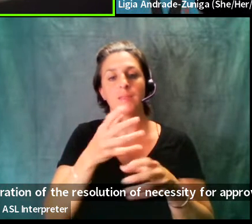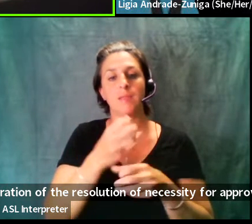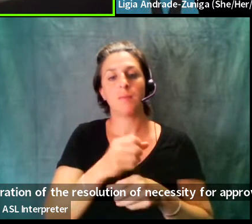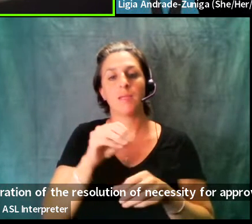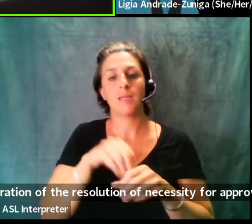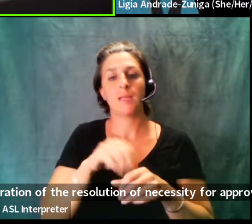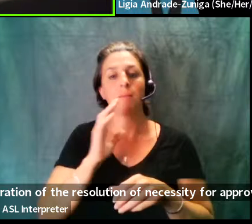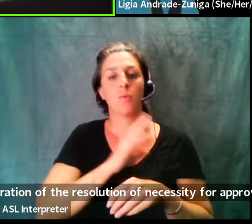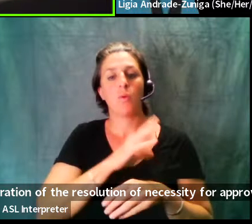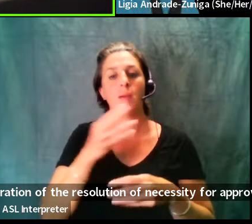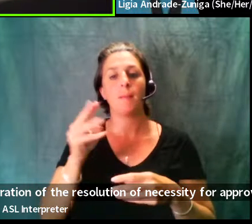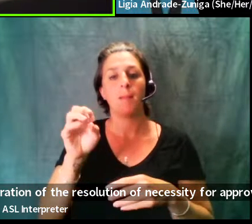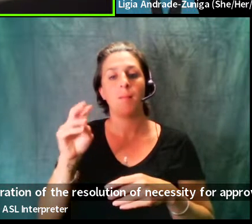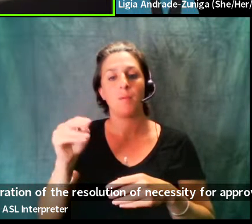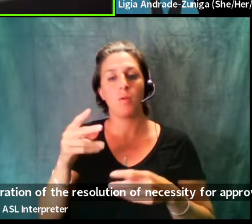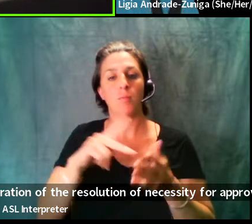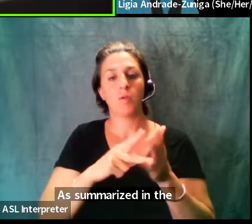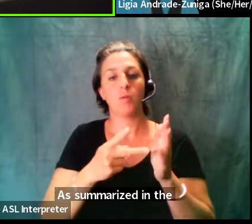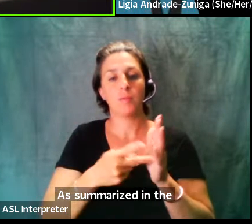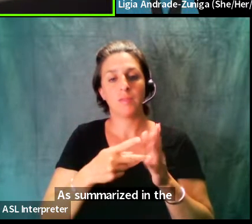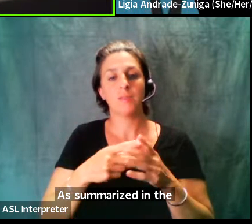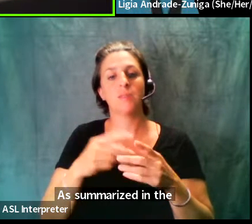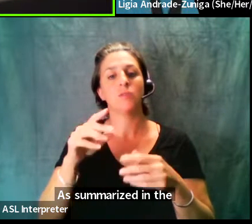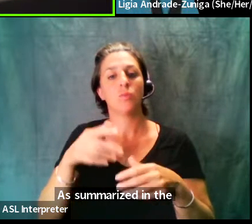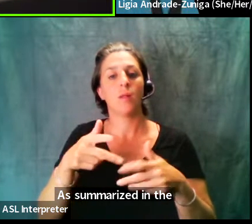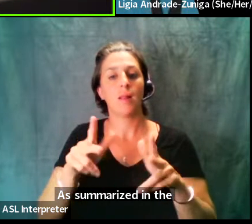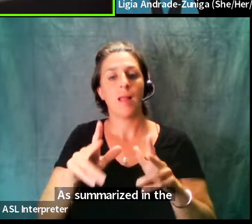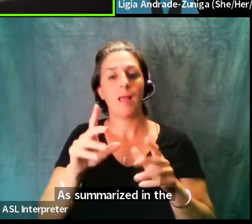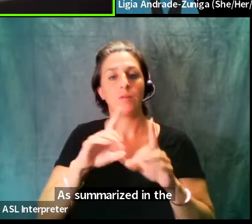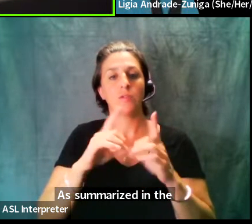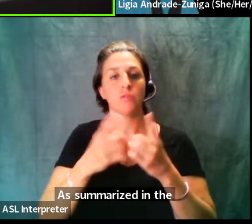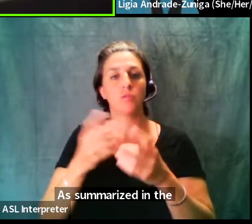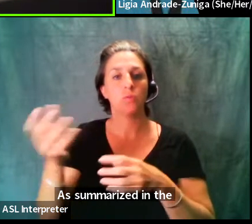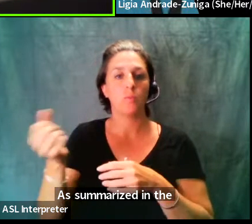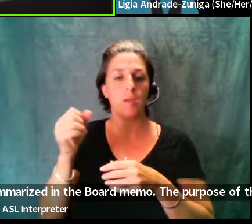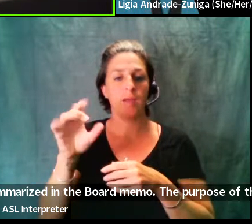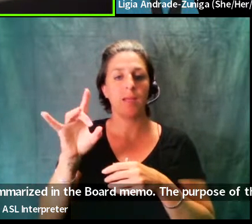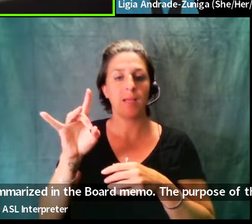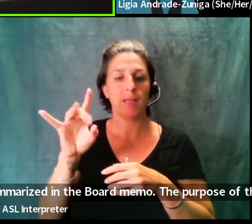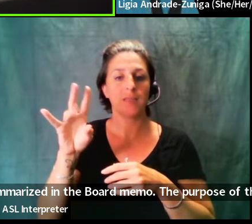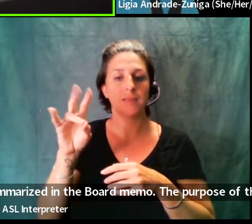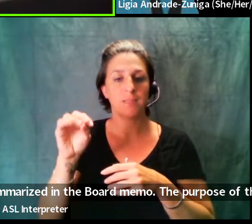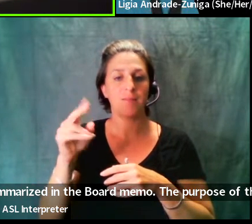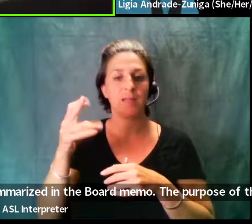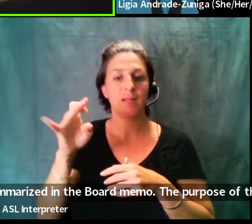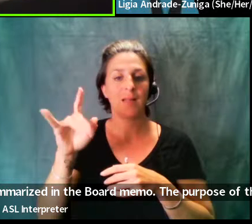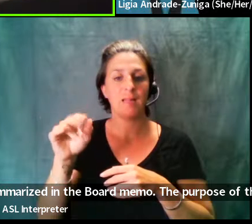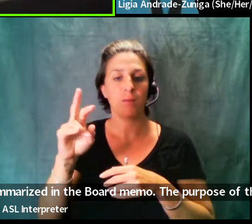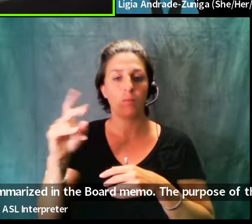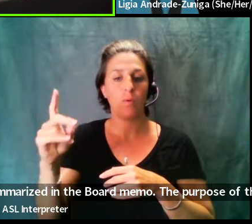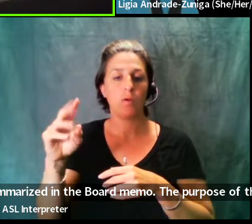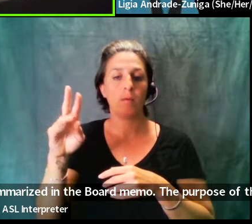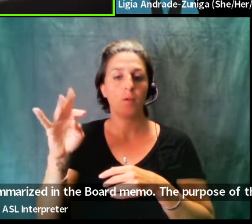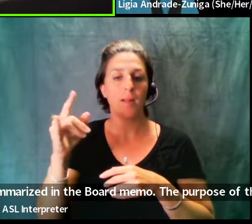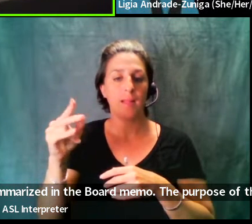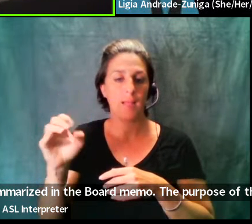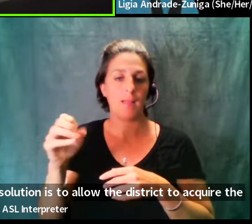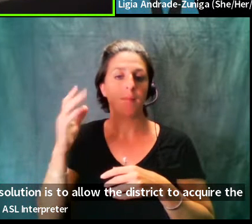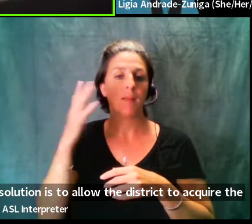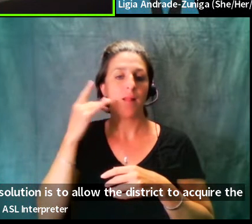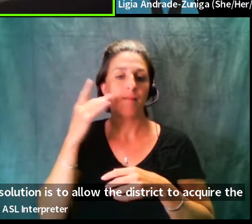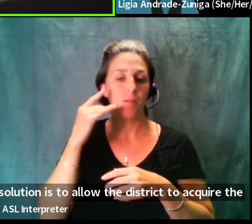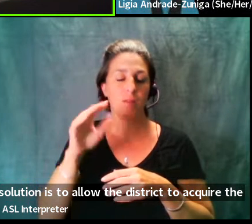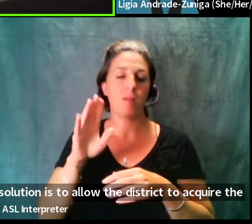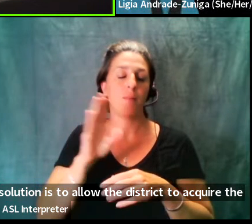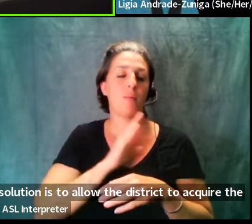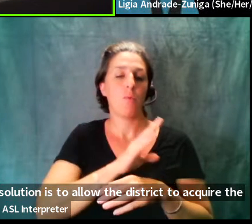the purpose of the resolution is to allow the district to acquire the property at 870 Hinckley Road, Burlingame, California, by the board's power